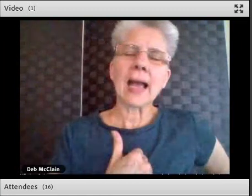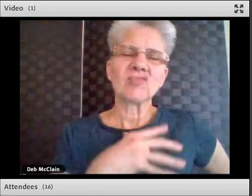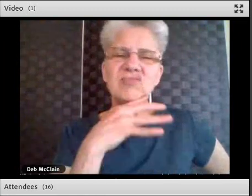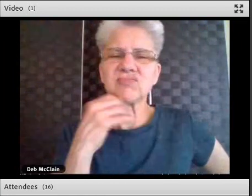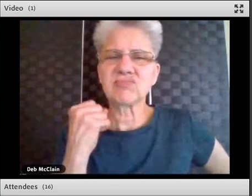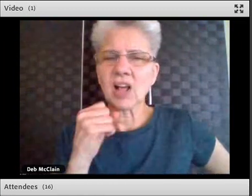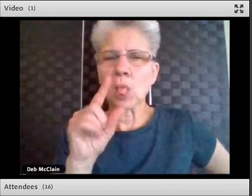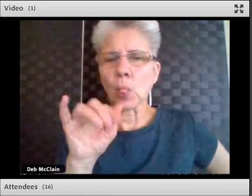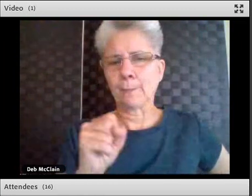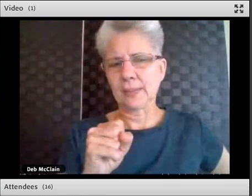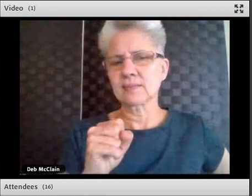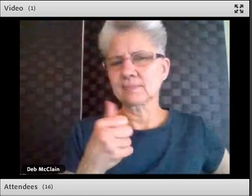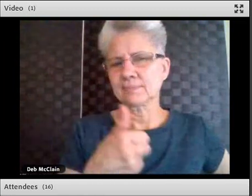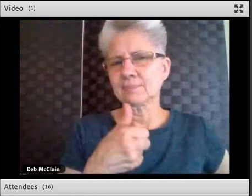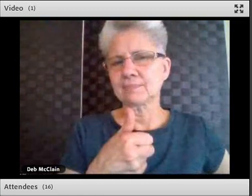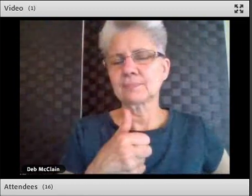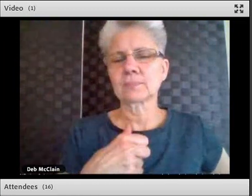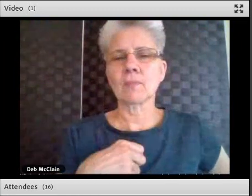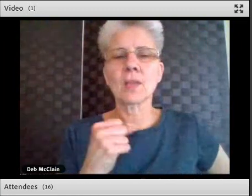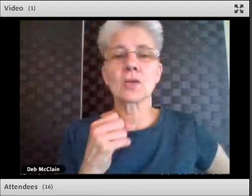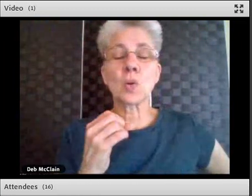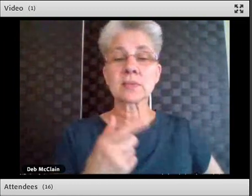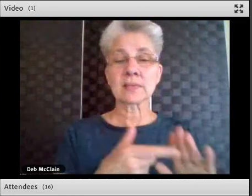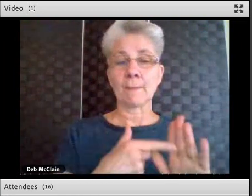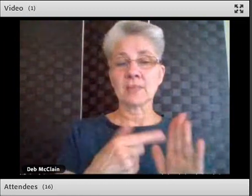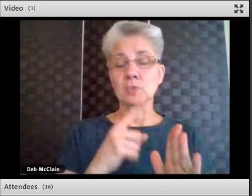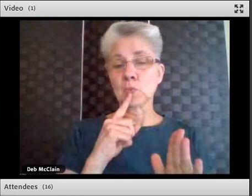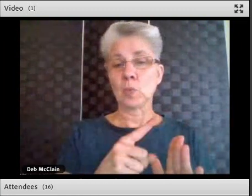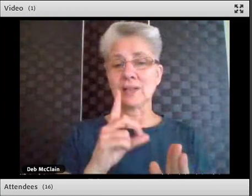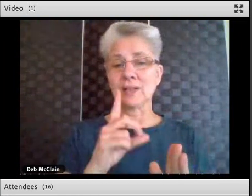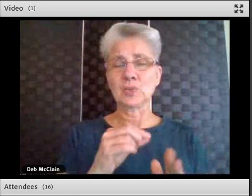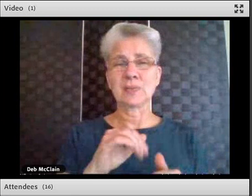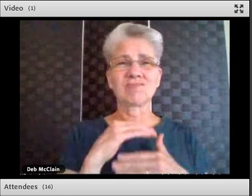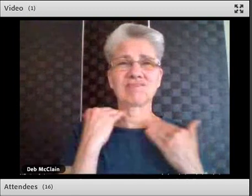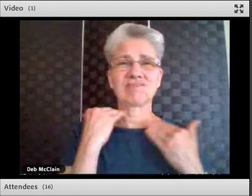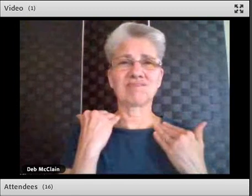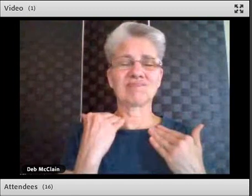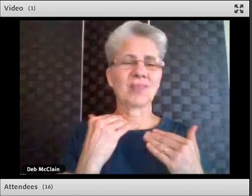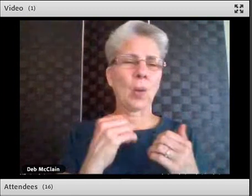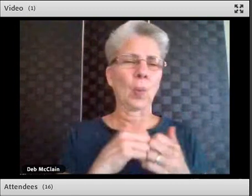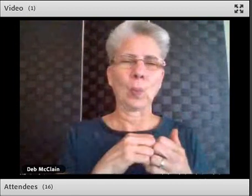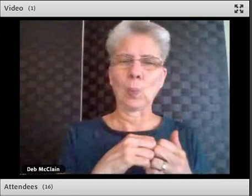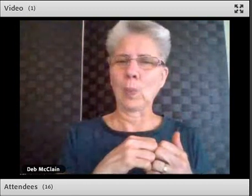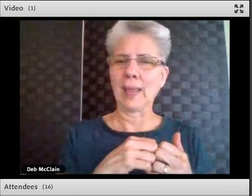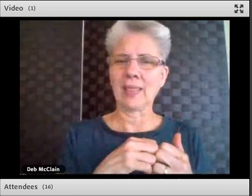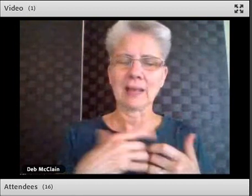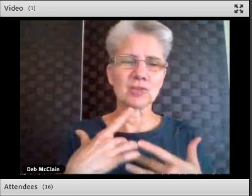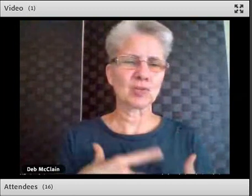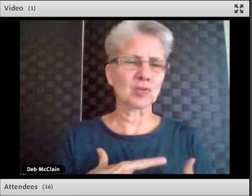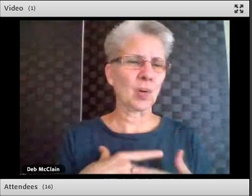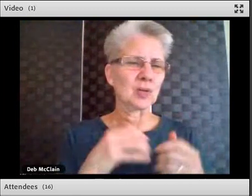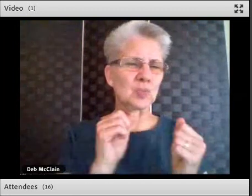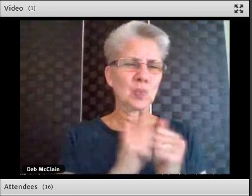of lupus she was. So sometimes you really do get tired and